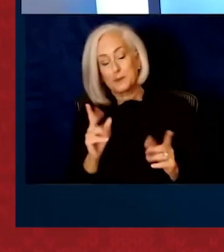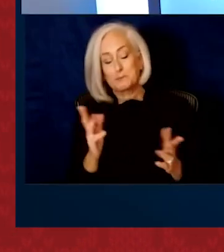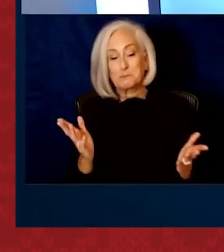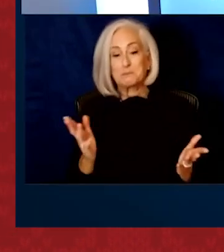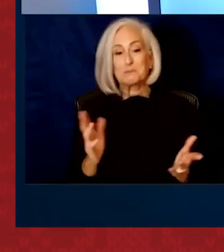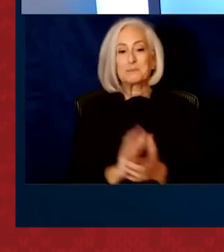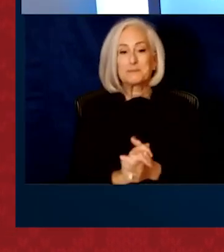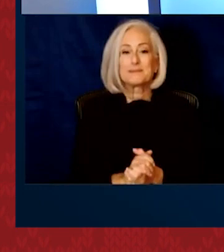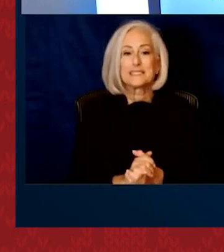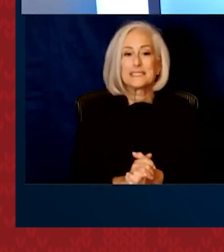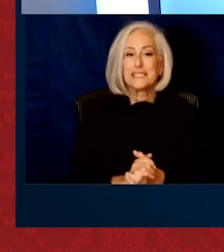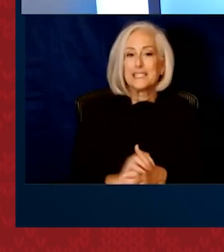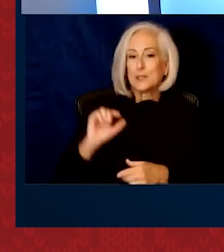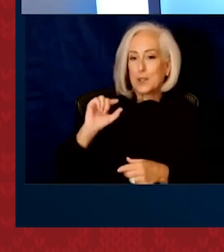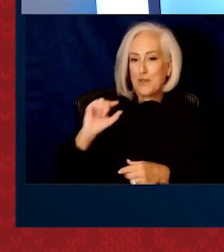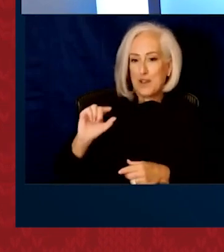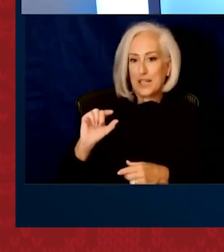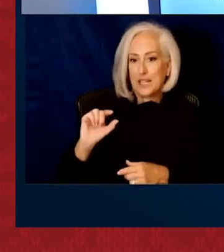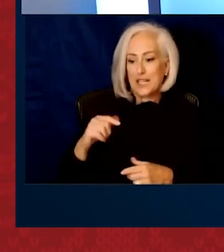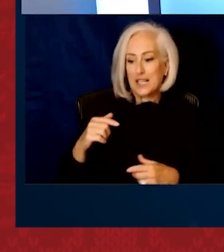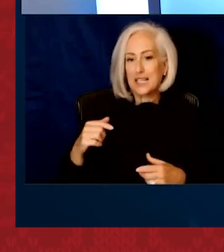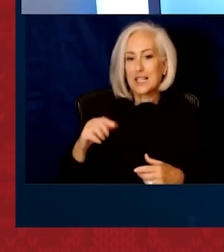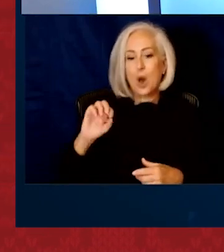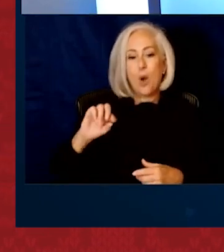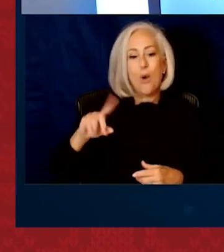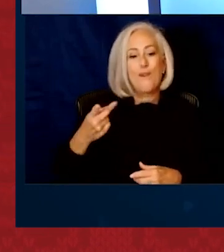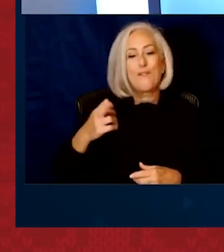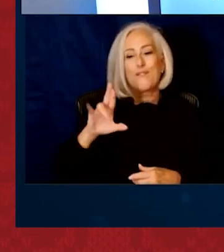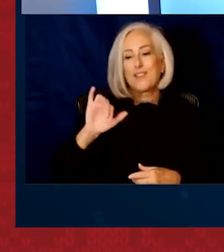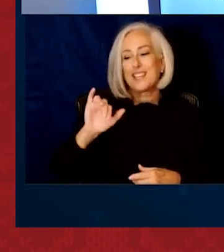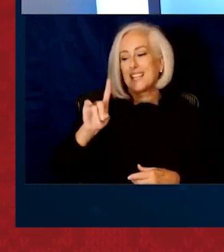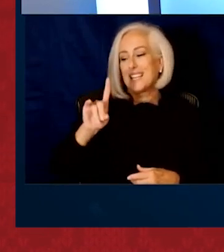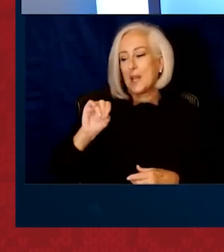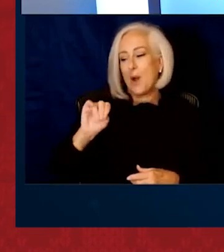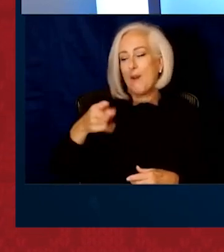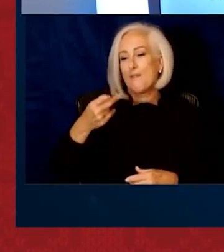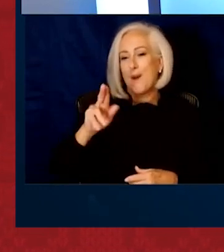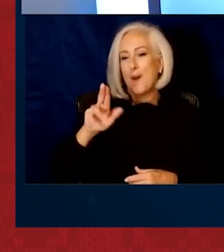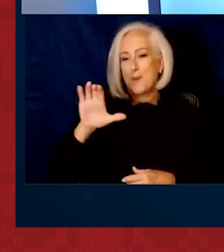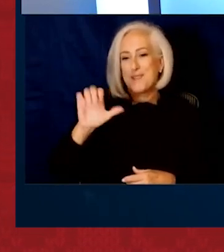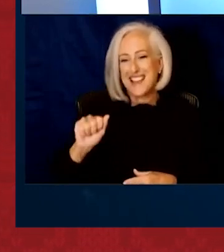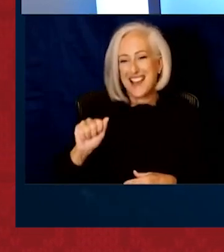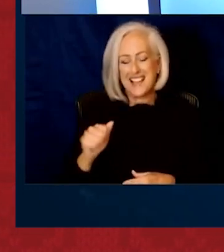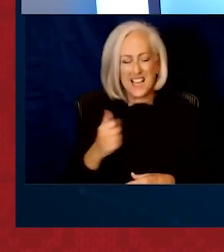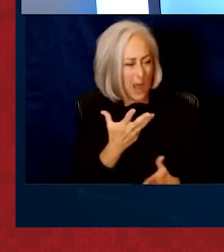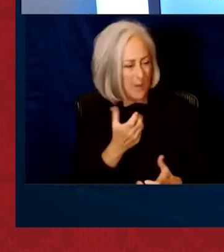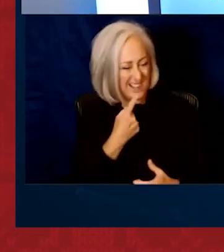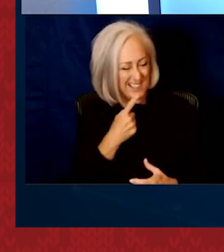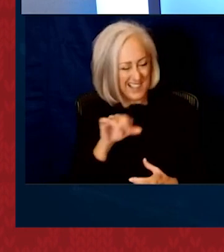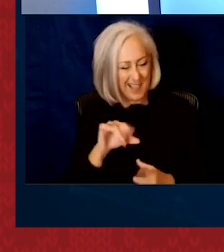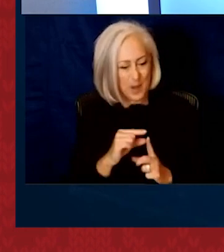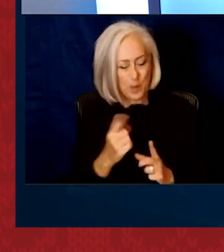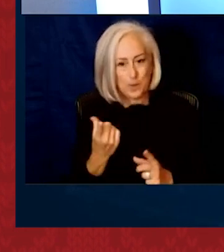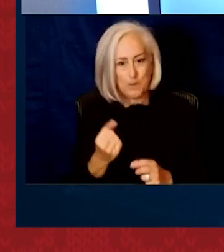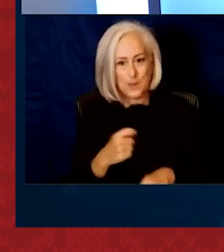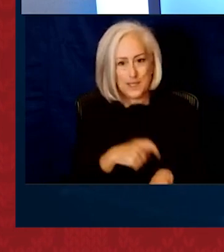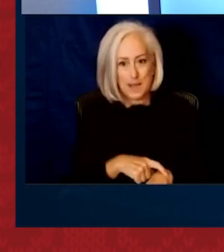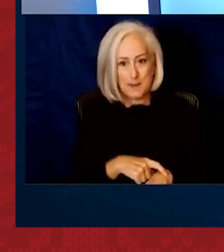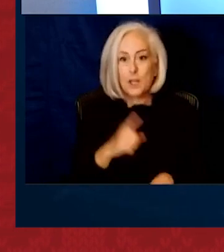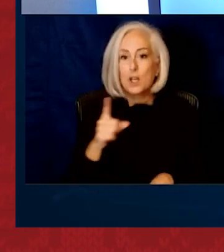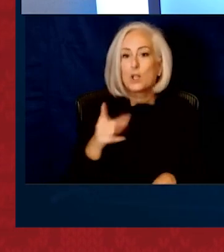little ophidiophobia, and I just want to say that word one more time in the program. And also, you're a farm tech, I understand, from at LMH,